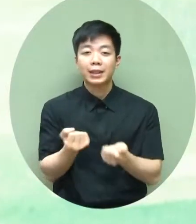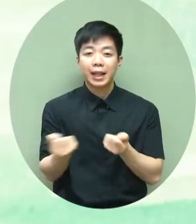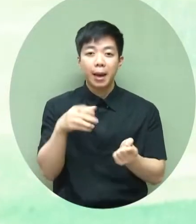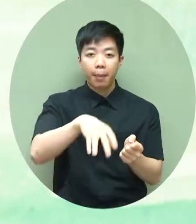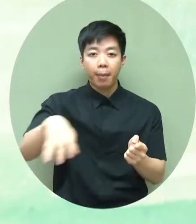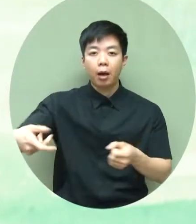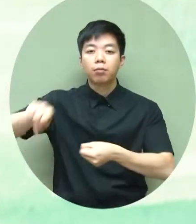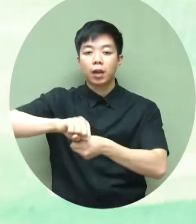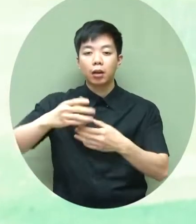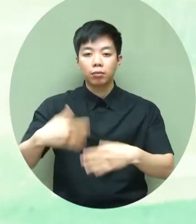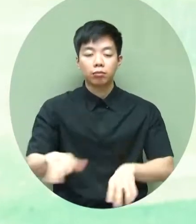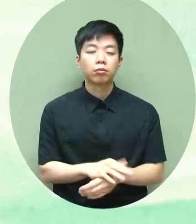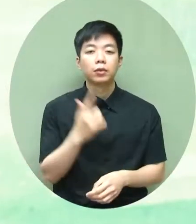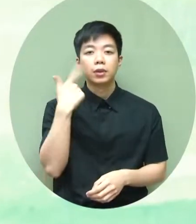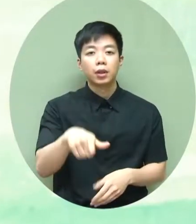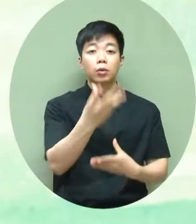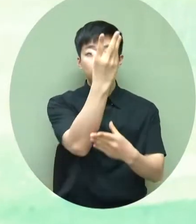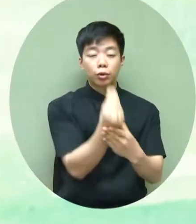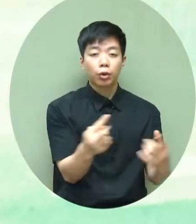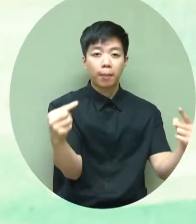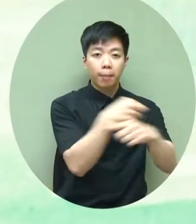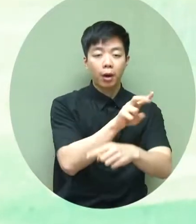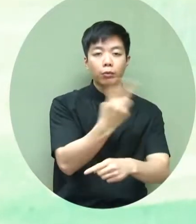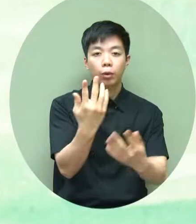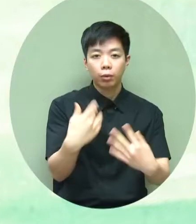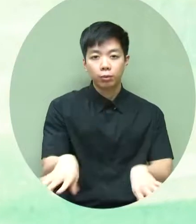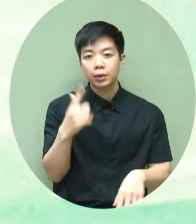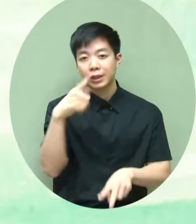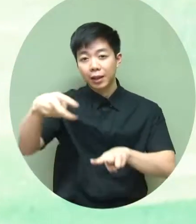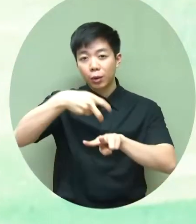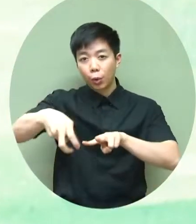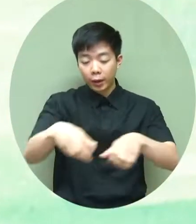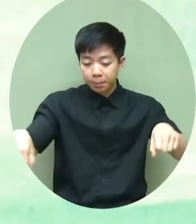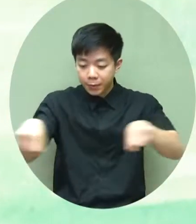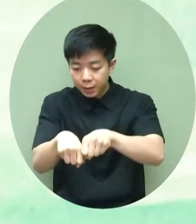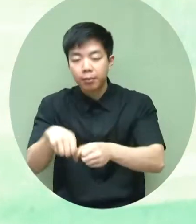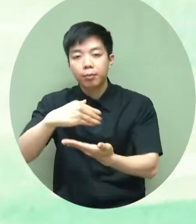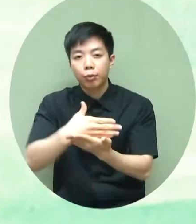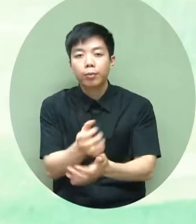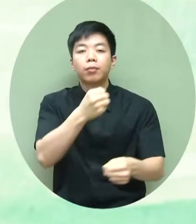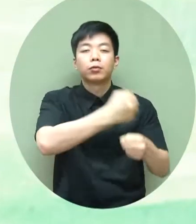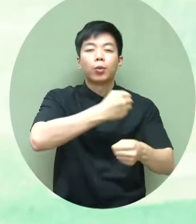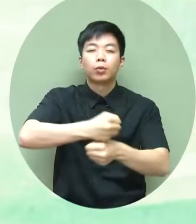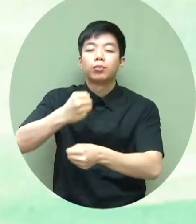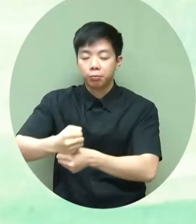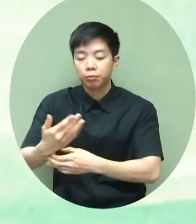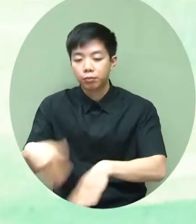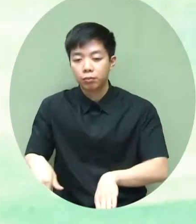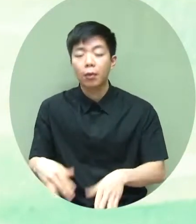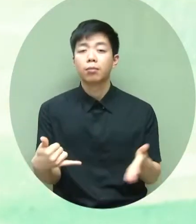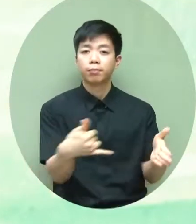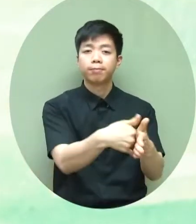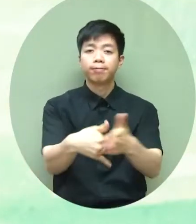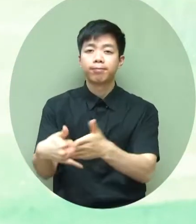have new facilities, and we have also introduced a new fleet, and we have also built new connections. We